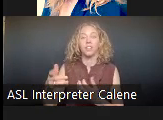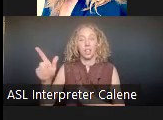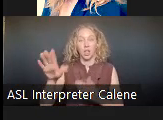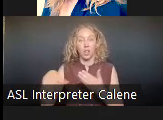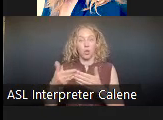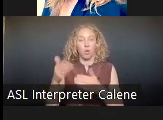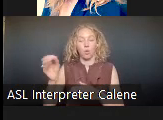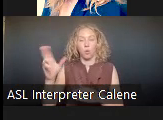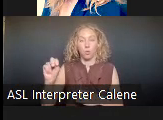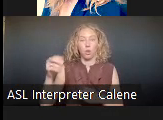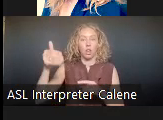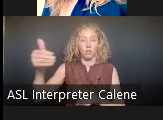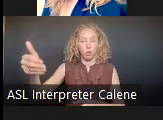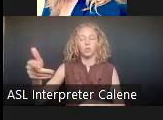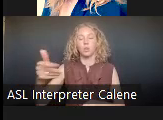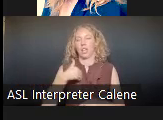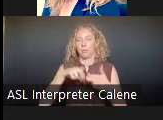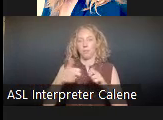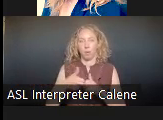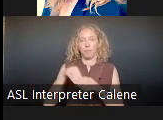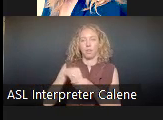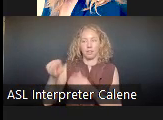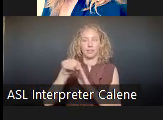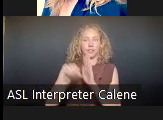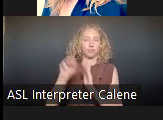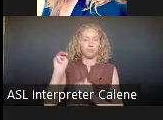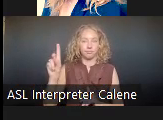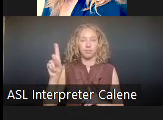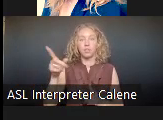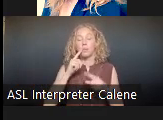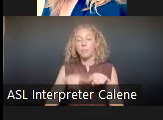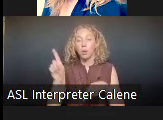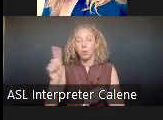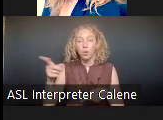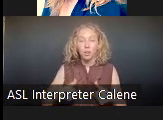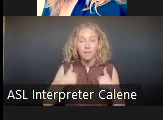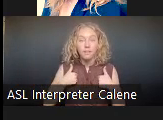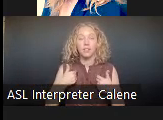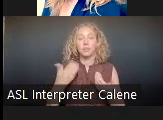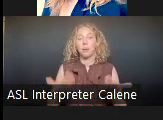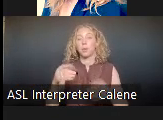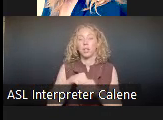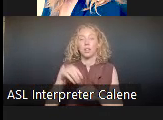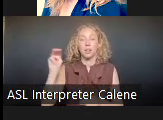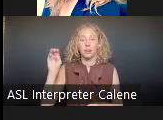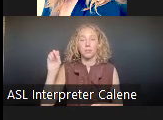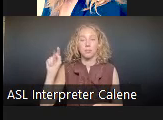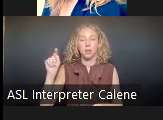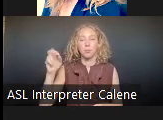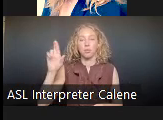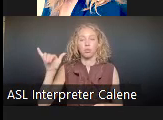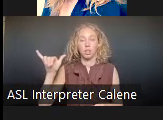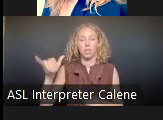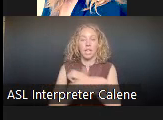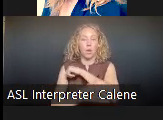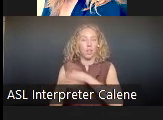intervals. So we really had a problem in the state where, depending on where you were, Let's say you were in Montgomery County, they've never